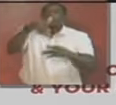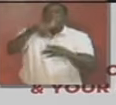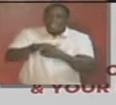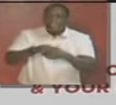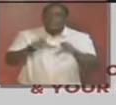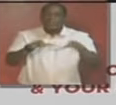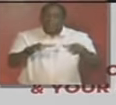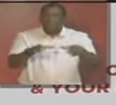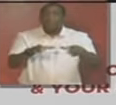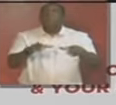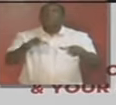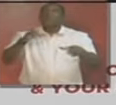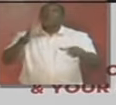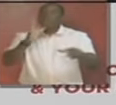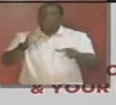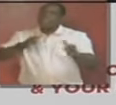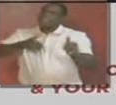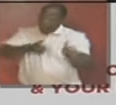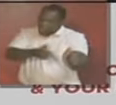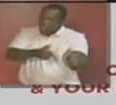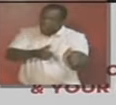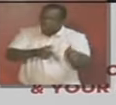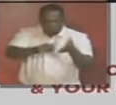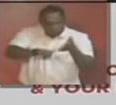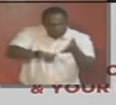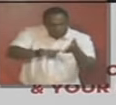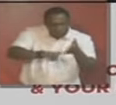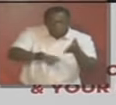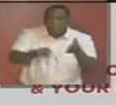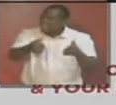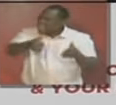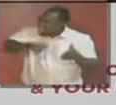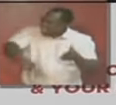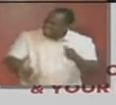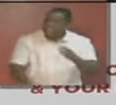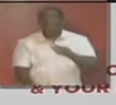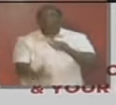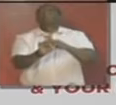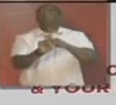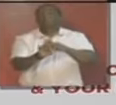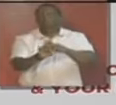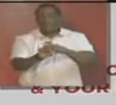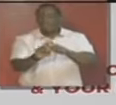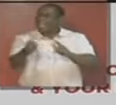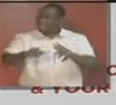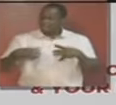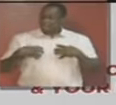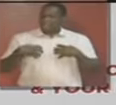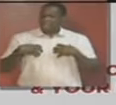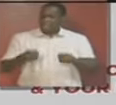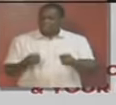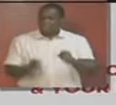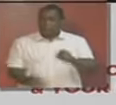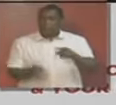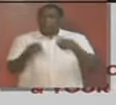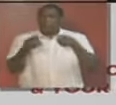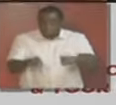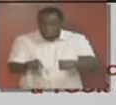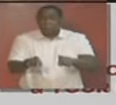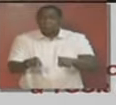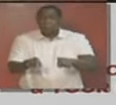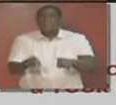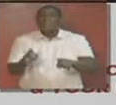very closely for any kind of event, any sort of health event that occurs subsequent to